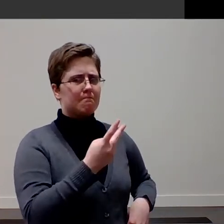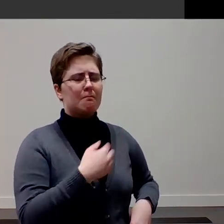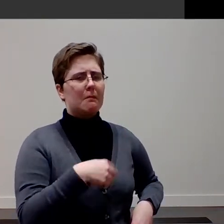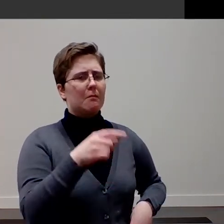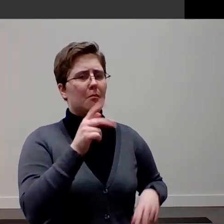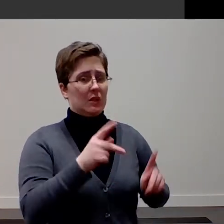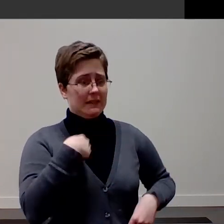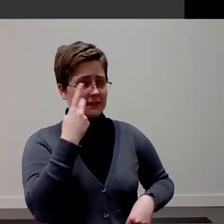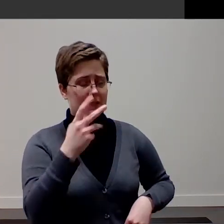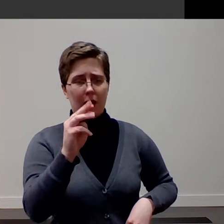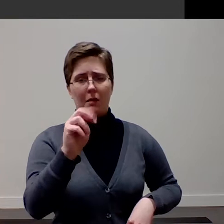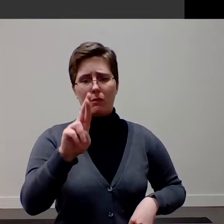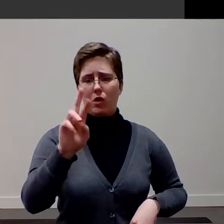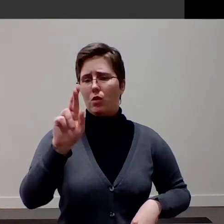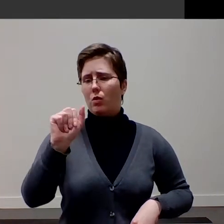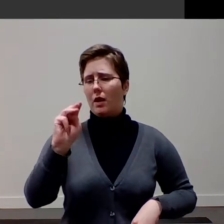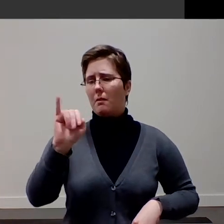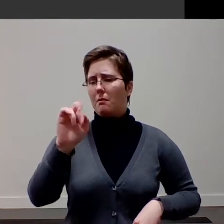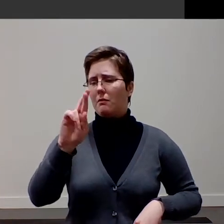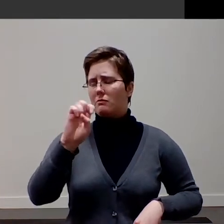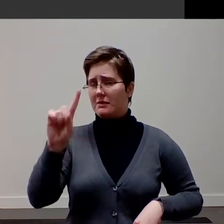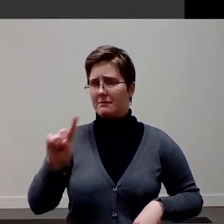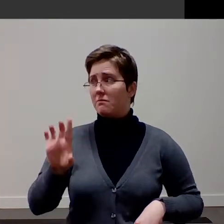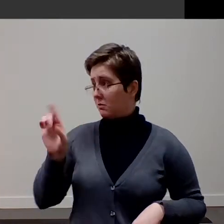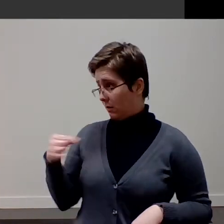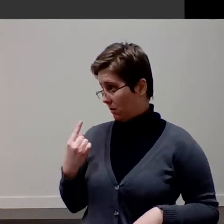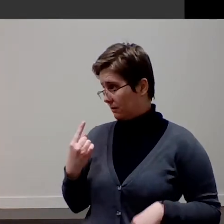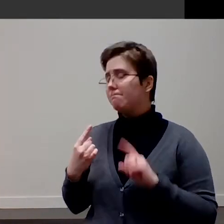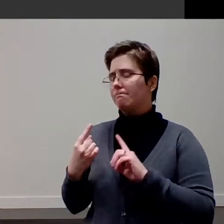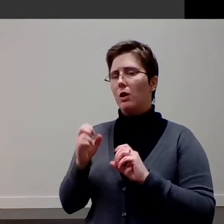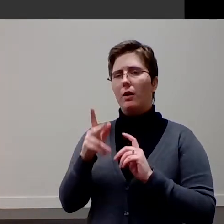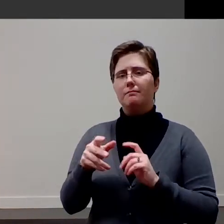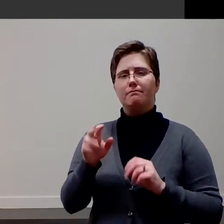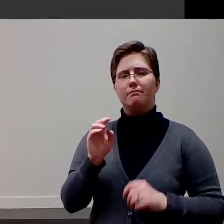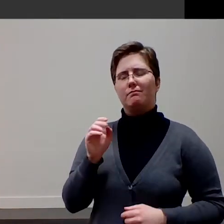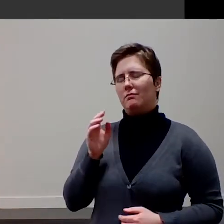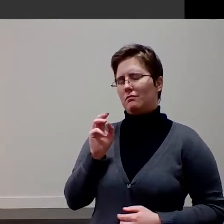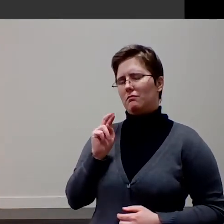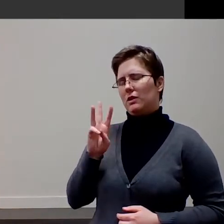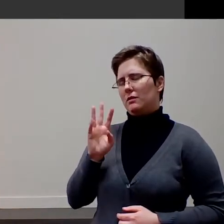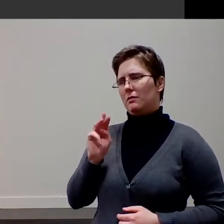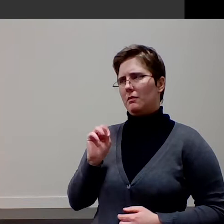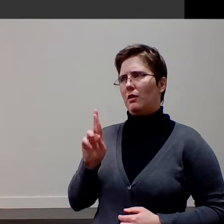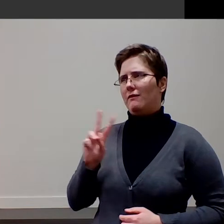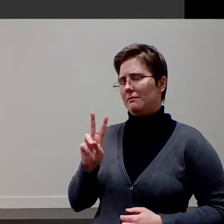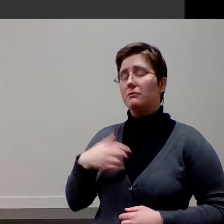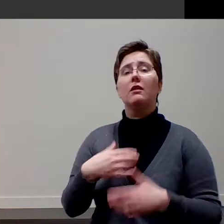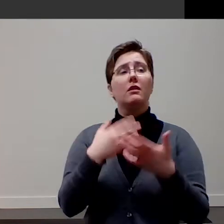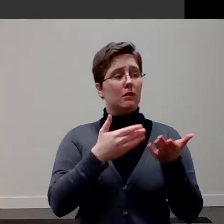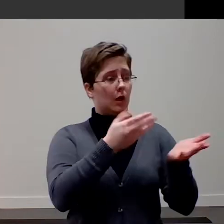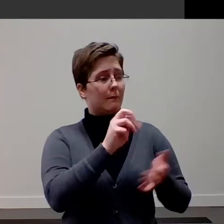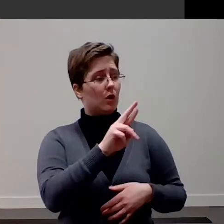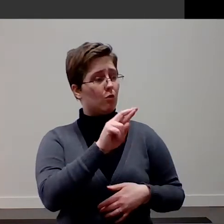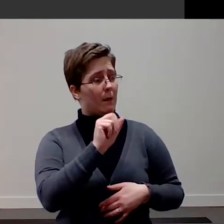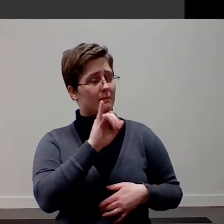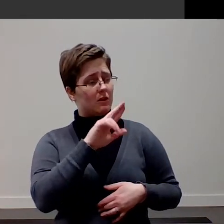see is Mr. Ramirez. That's the only one. Okay, Mr. Ramirez, we'd like to hear your comments. Thank you very